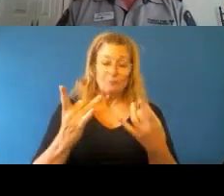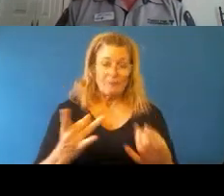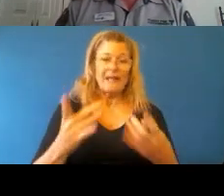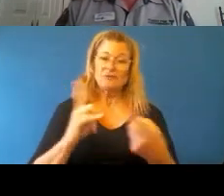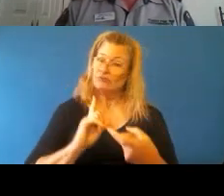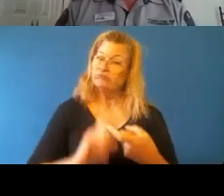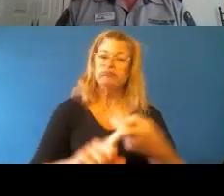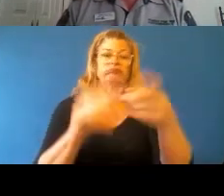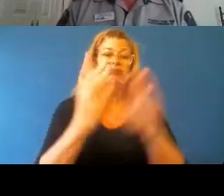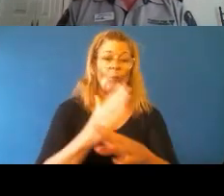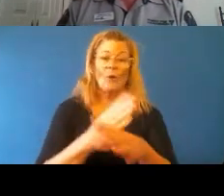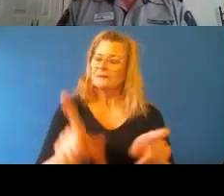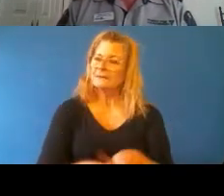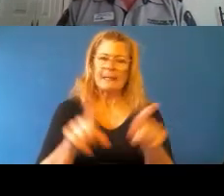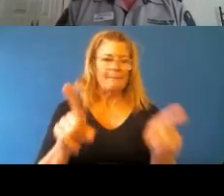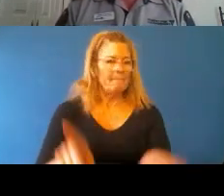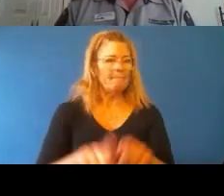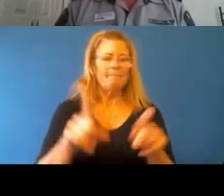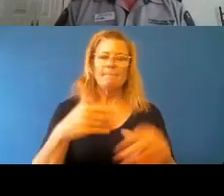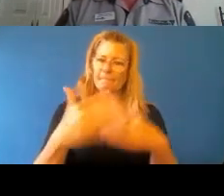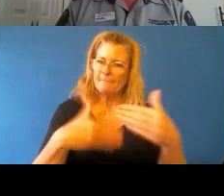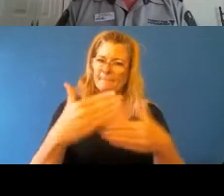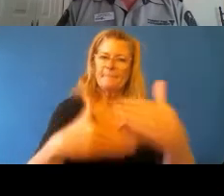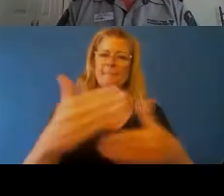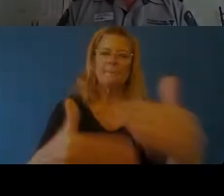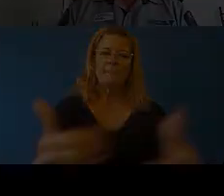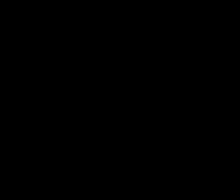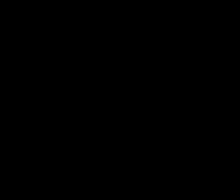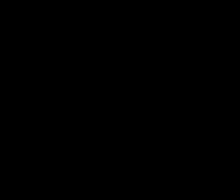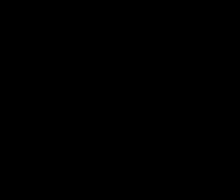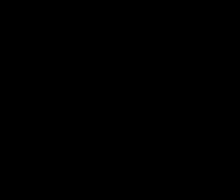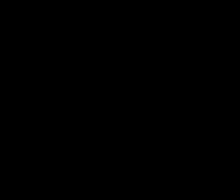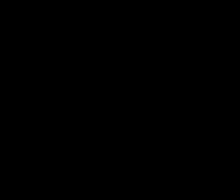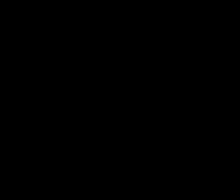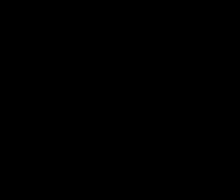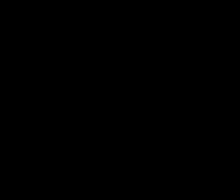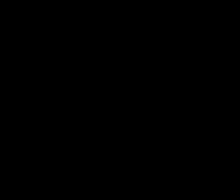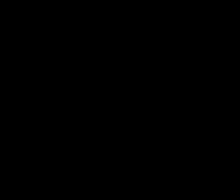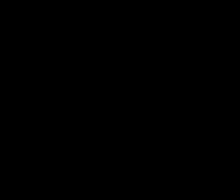aren't in the business of having to have build new relationships just to try and get things done. as